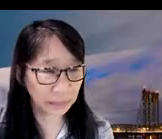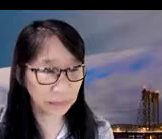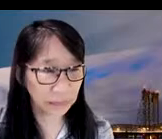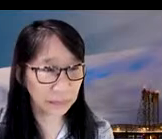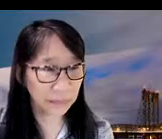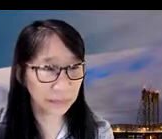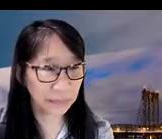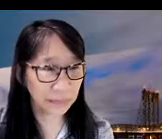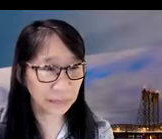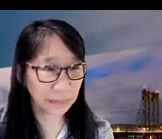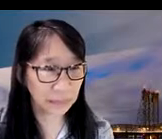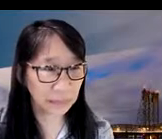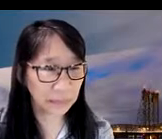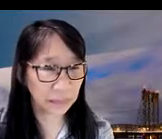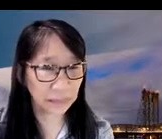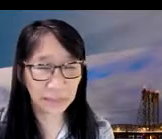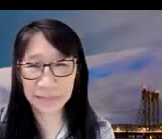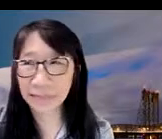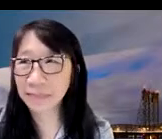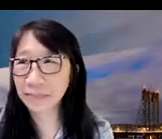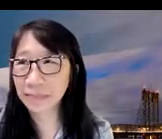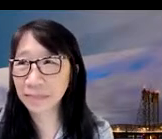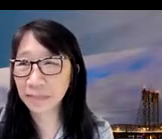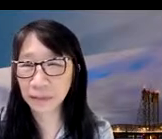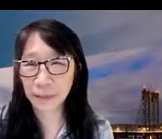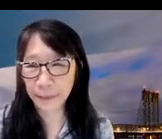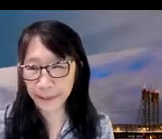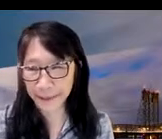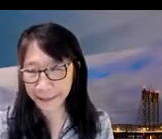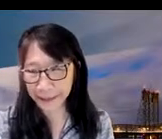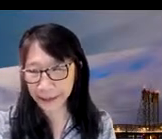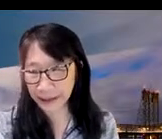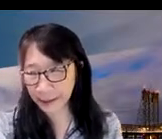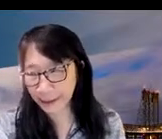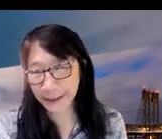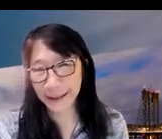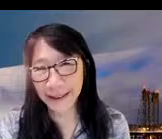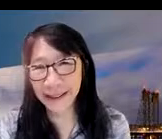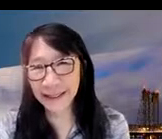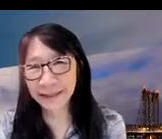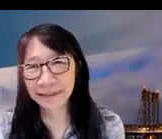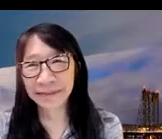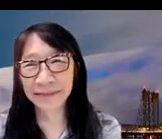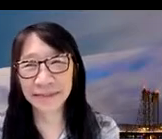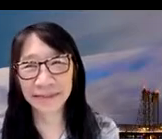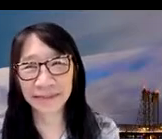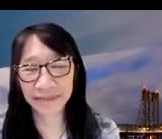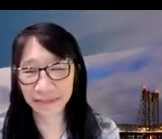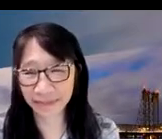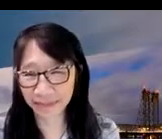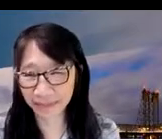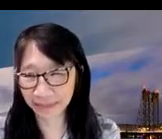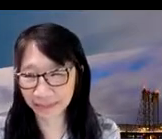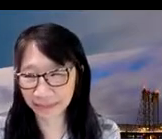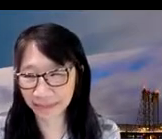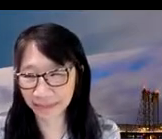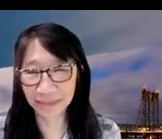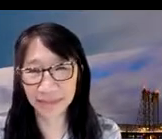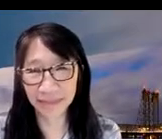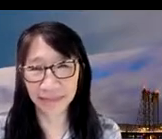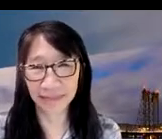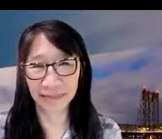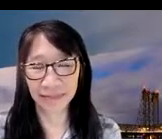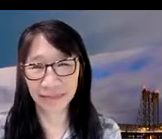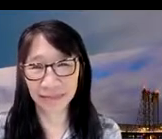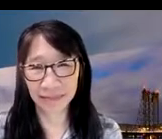Beach relies so much on people coming over from Vancouver for tax-free shopping that if they make it more difficult